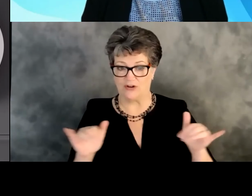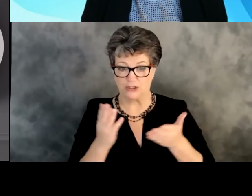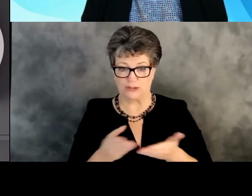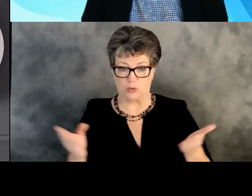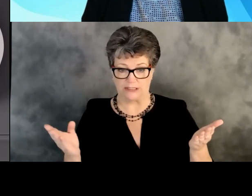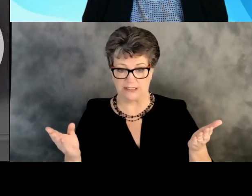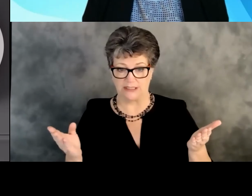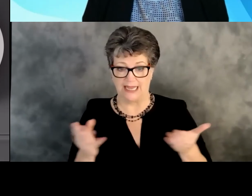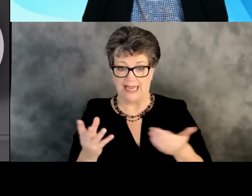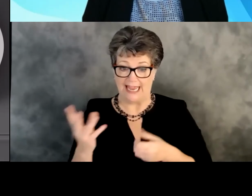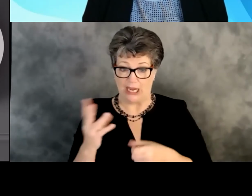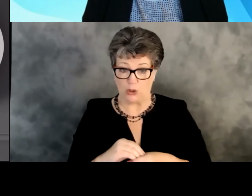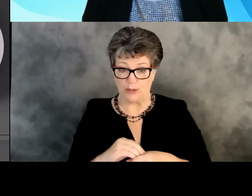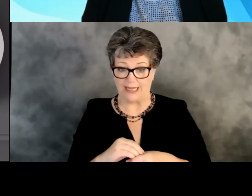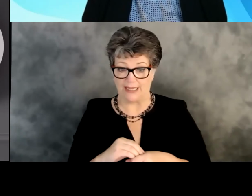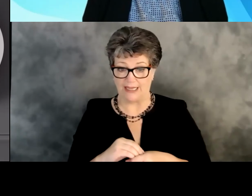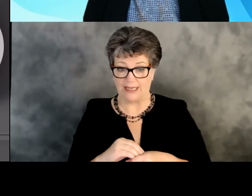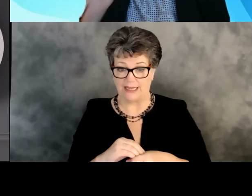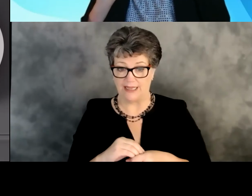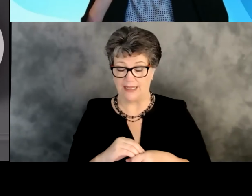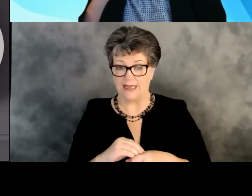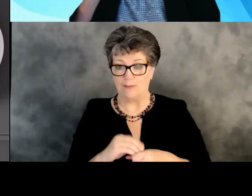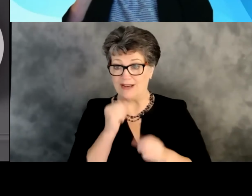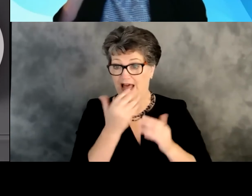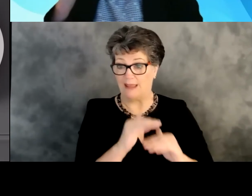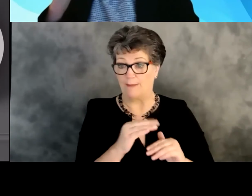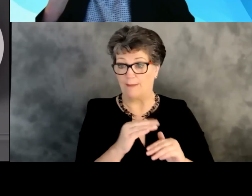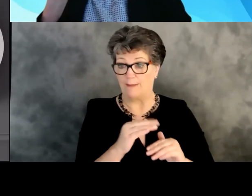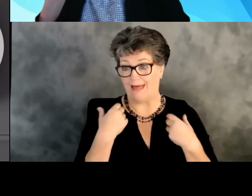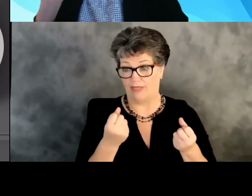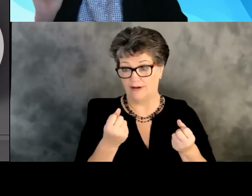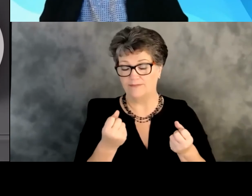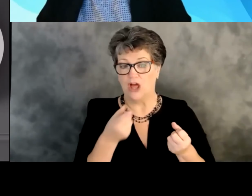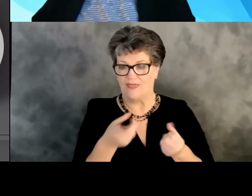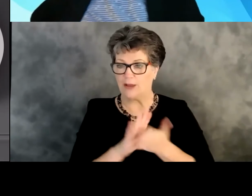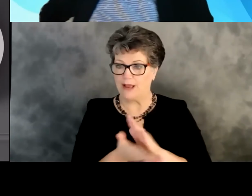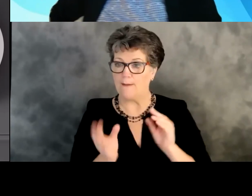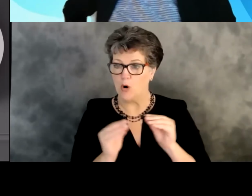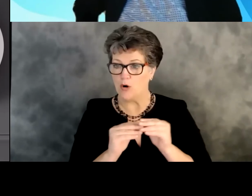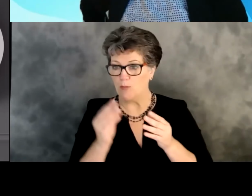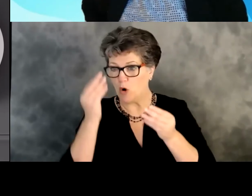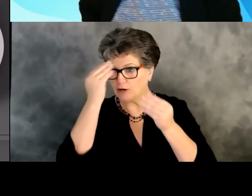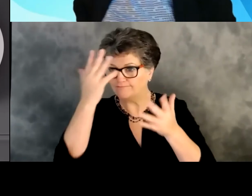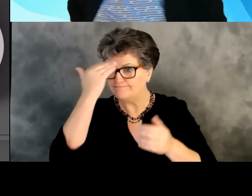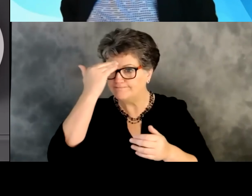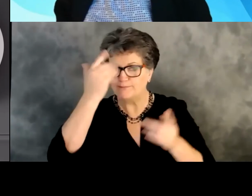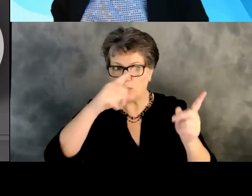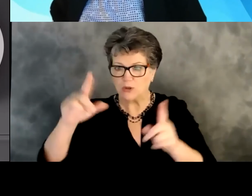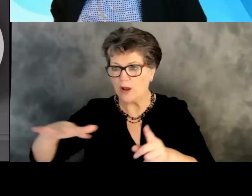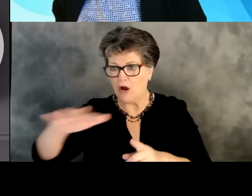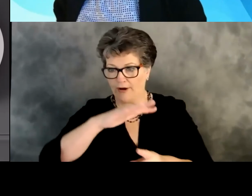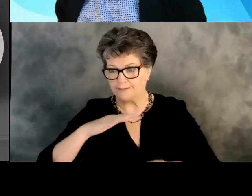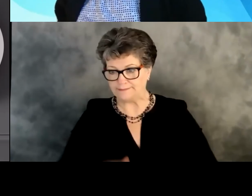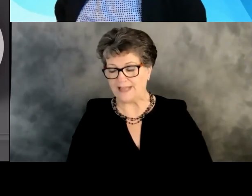resources, including but not limited to telehealth, so that they could become more informed about the kinds of things that are available to